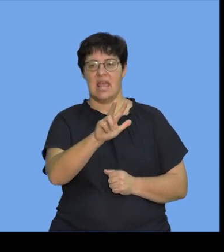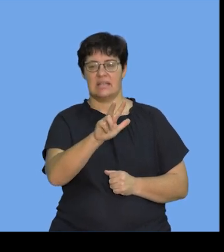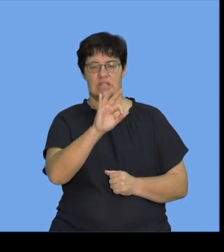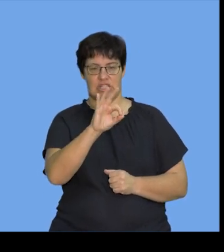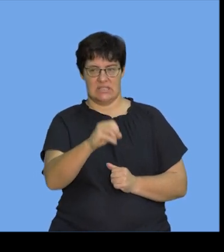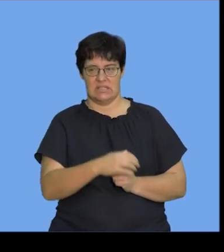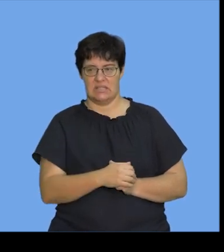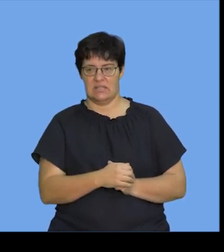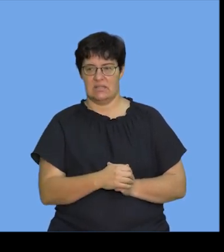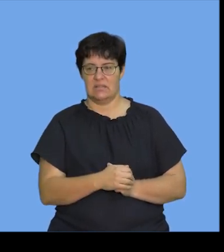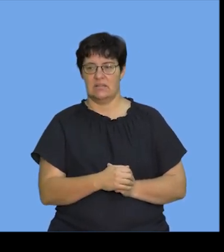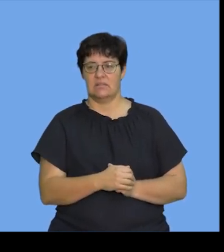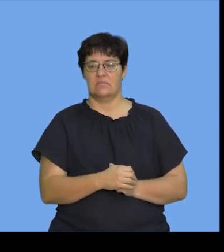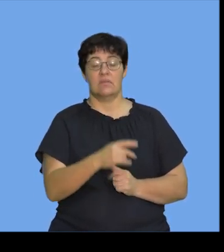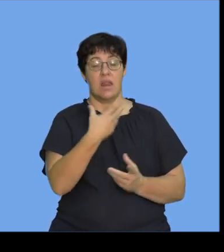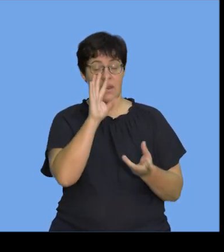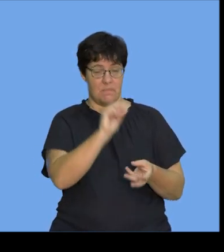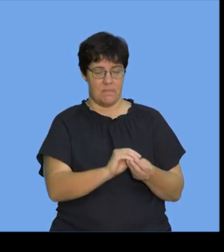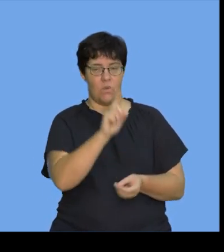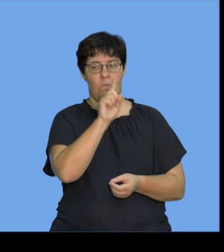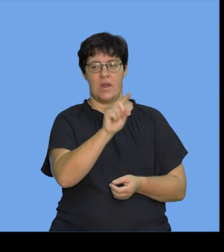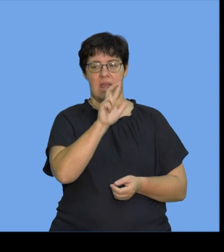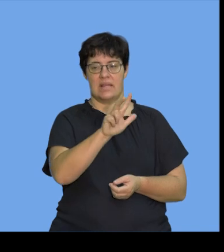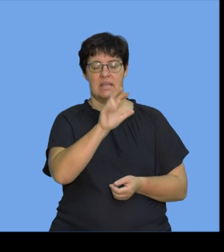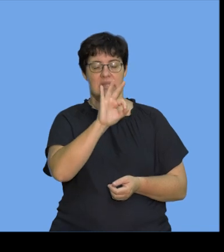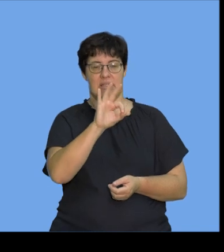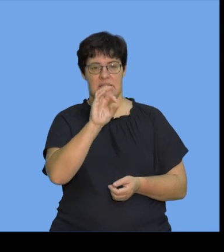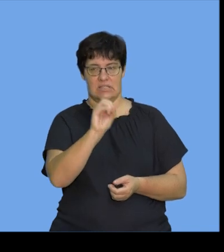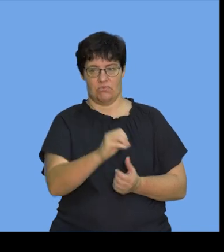1,830. So the sum here will be 1830.